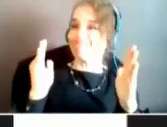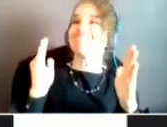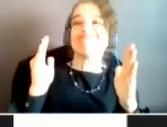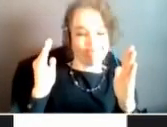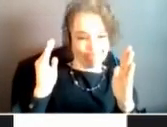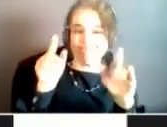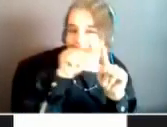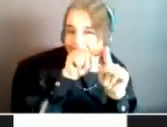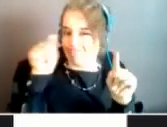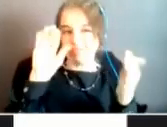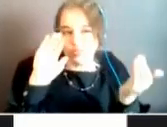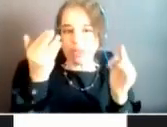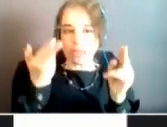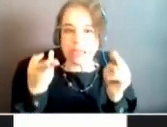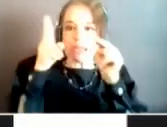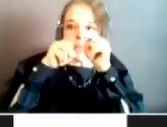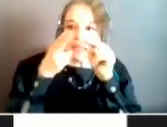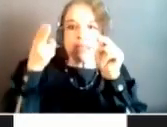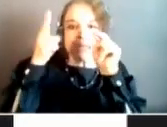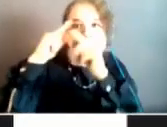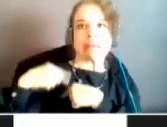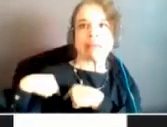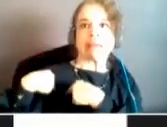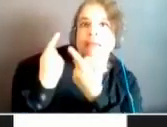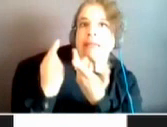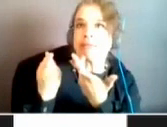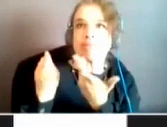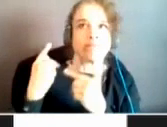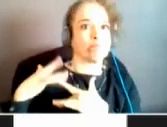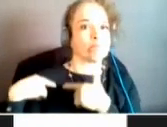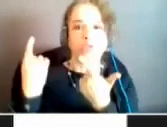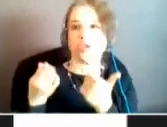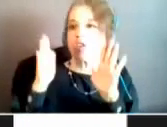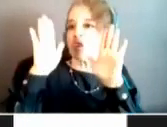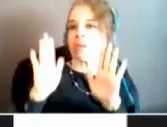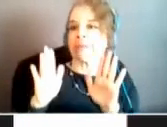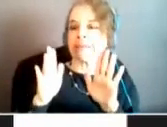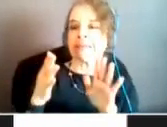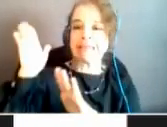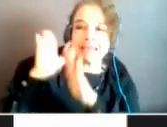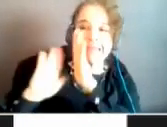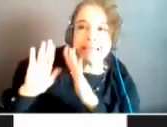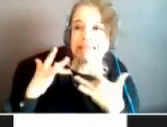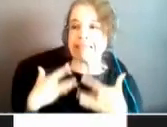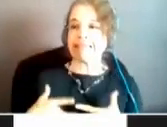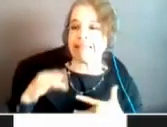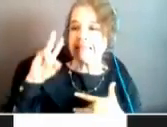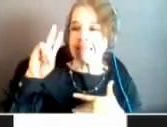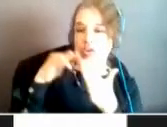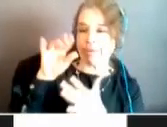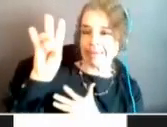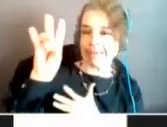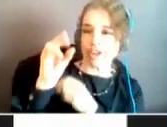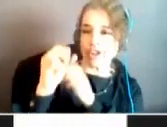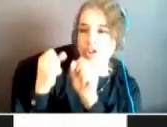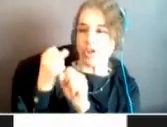has been increasing since the Great Recession back in 2007, 2008.